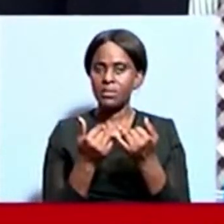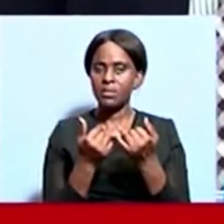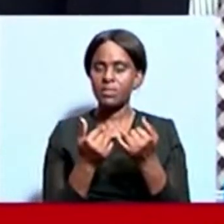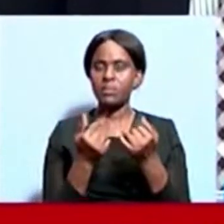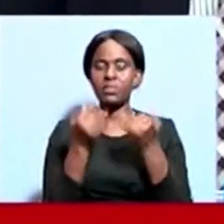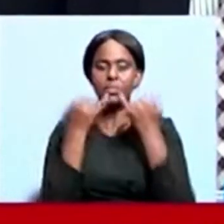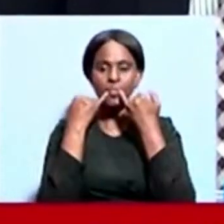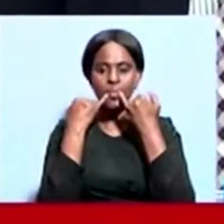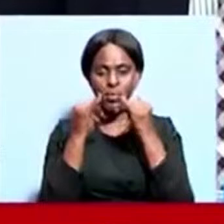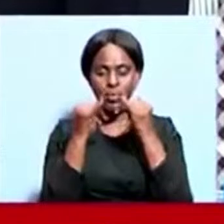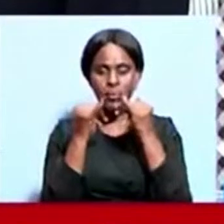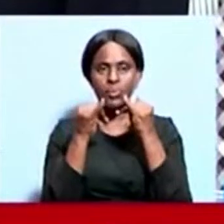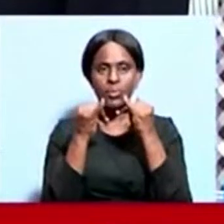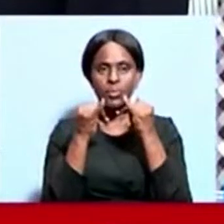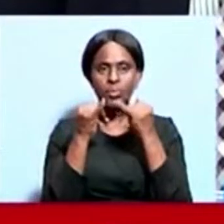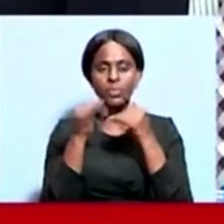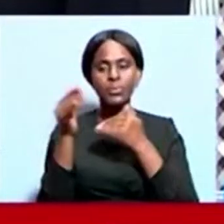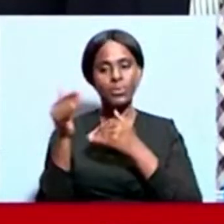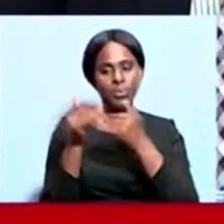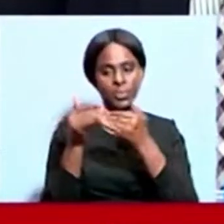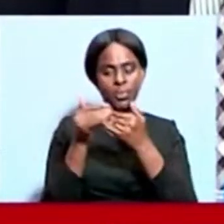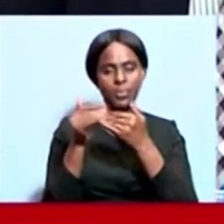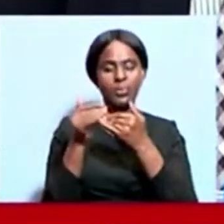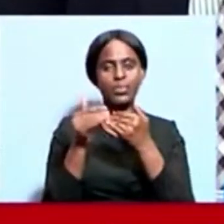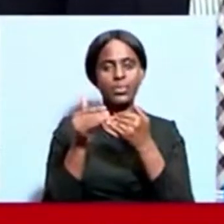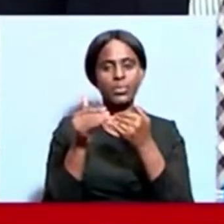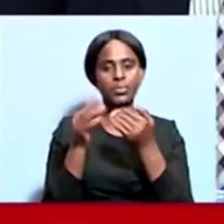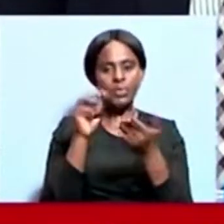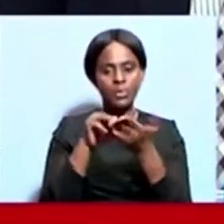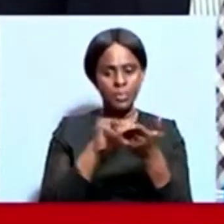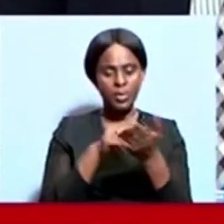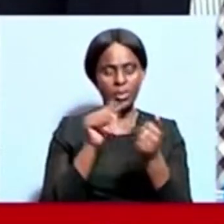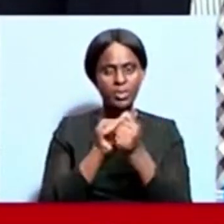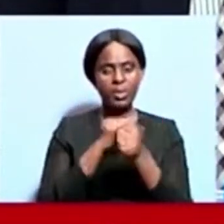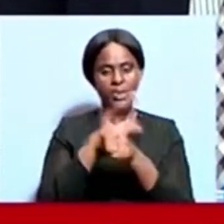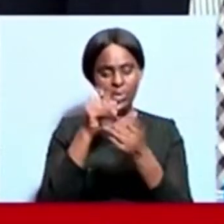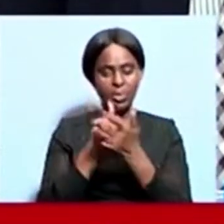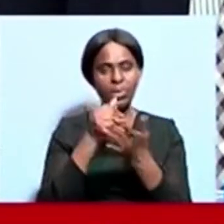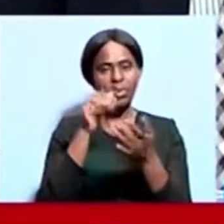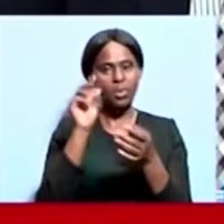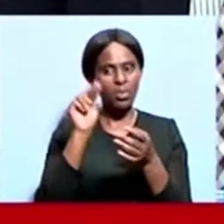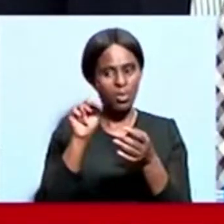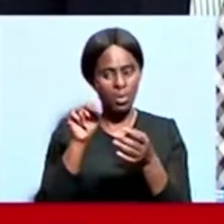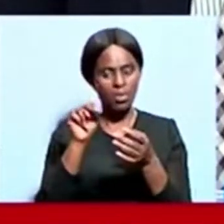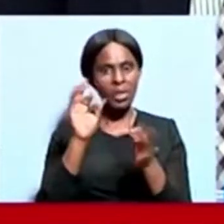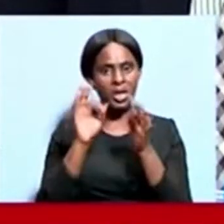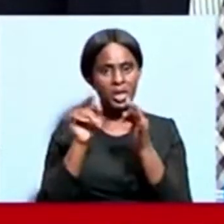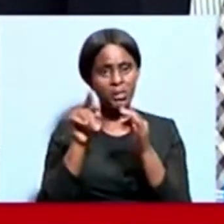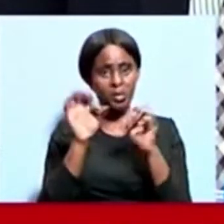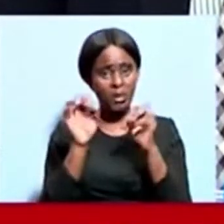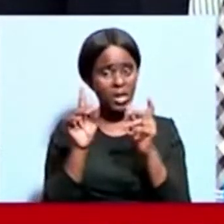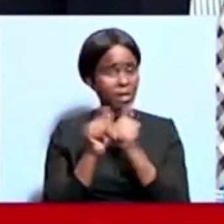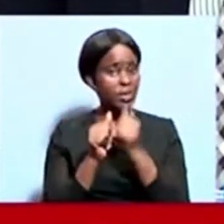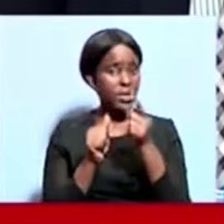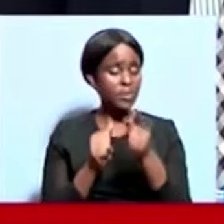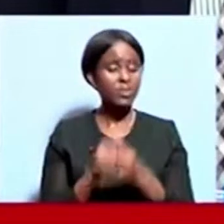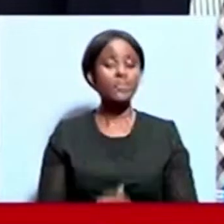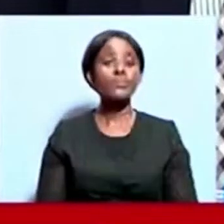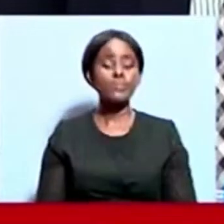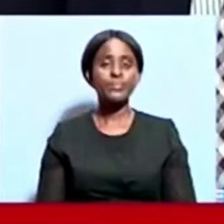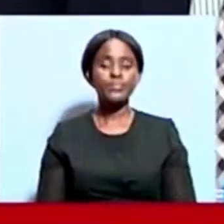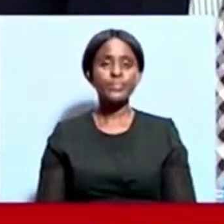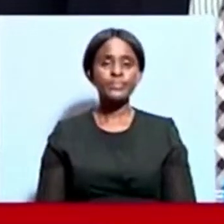mention the amounts to the nearest million without mentioning all the ngwes, if that's okay with you. Yes, please go